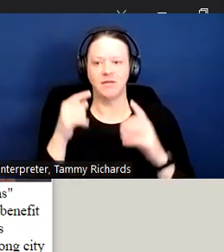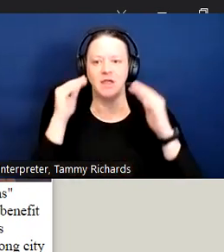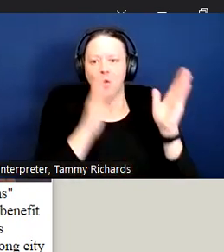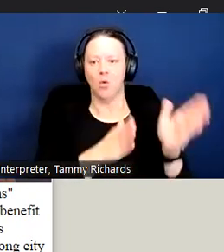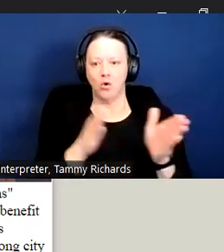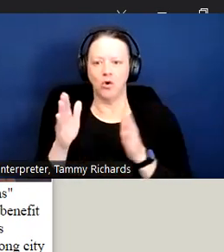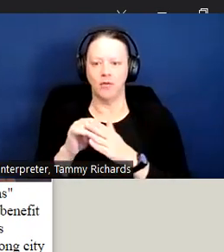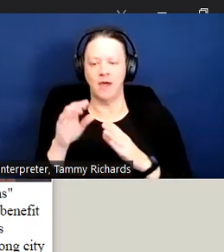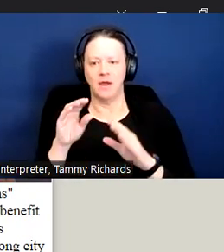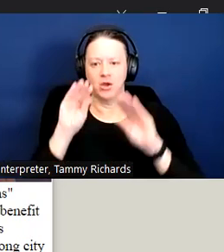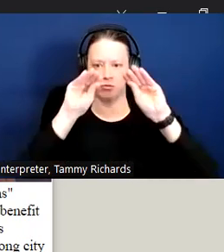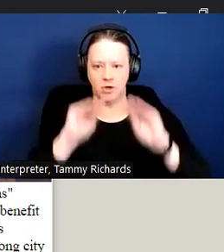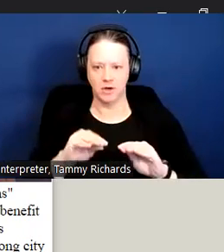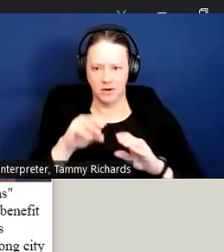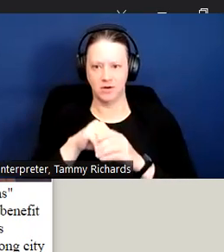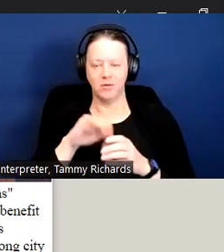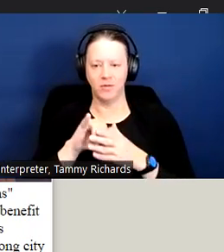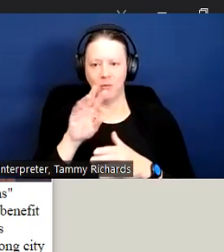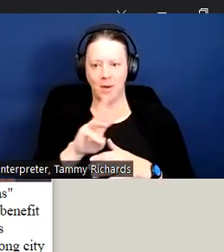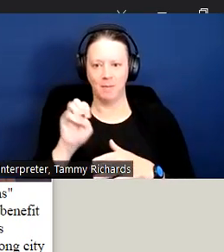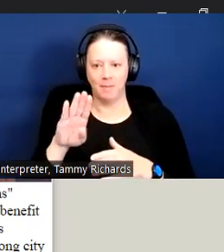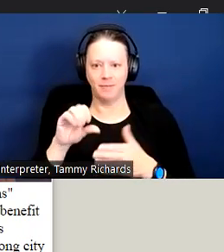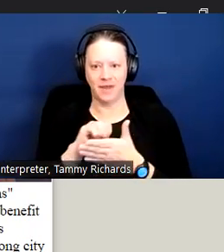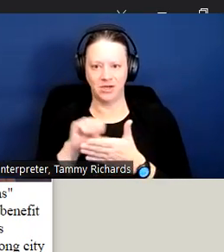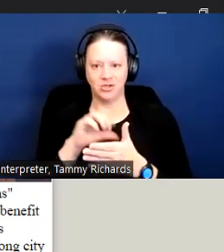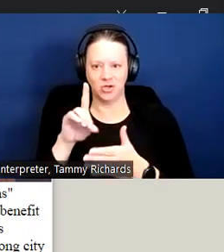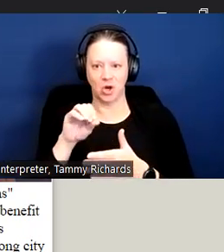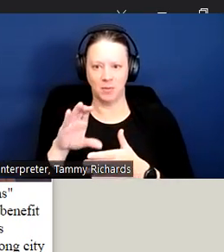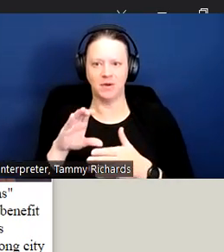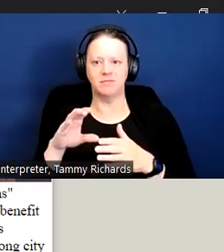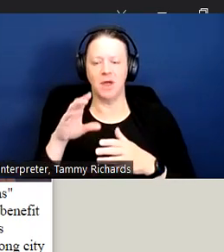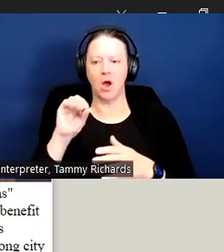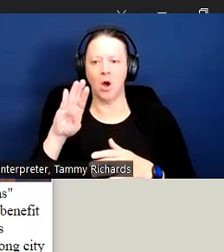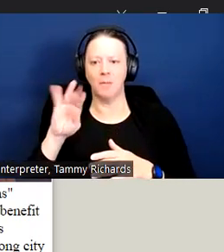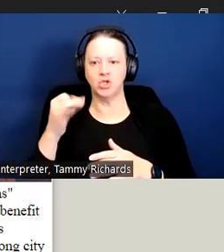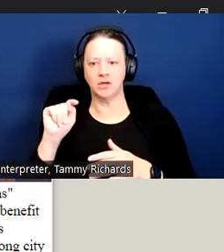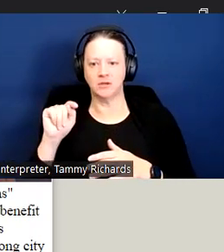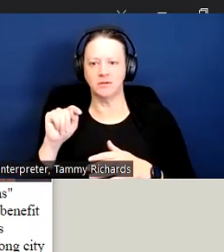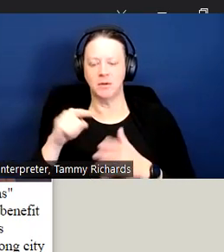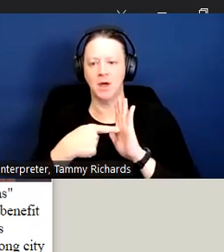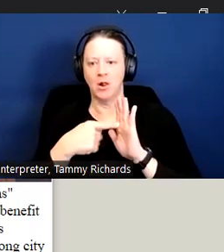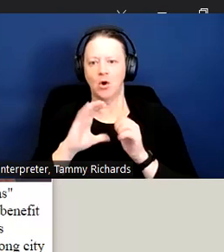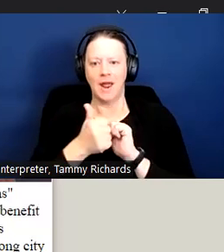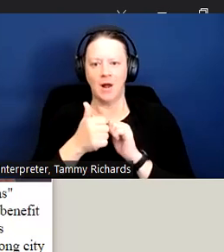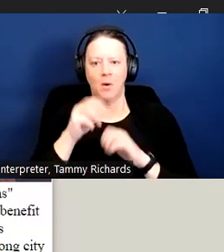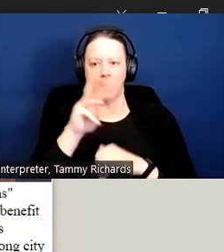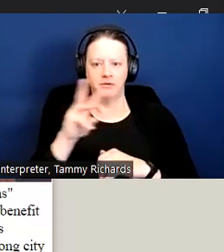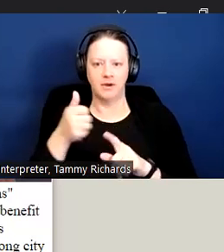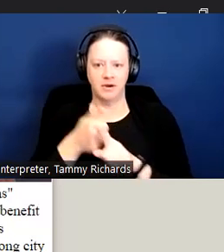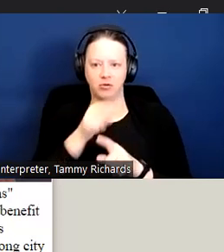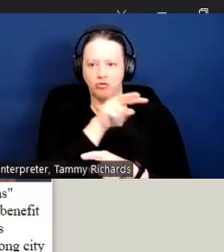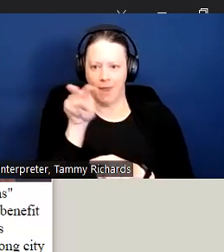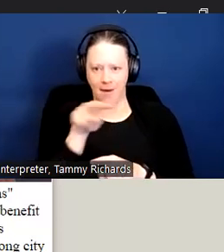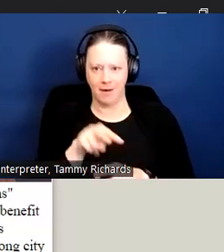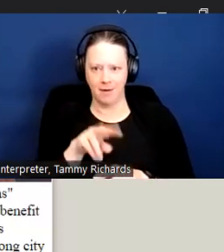put it into the document object model, or essentially how a website is read out in,